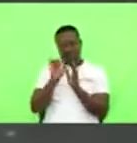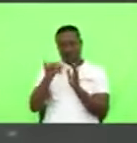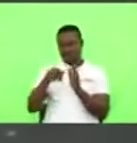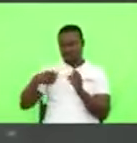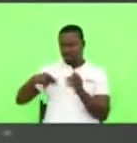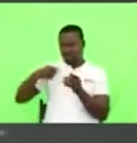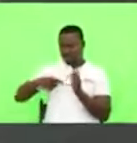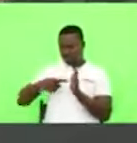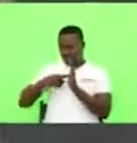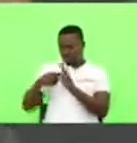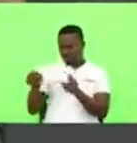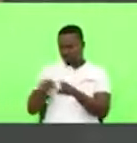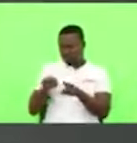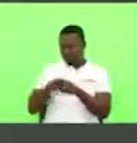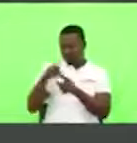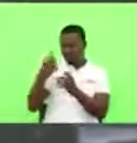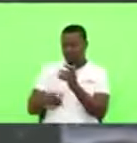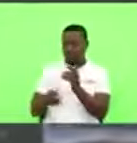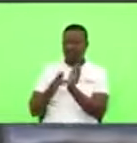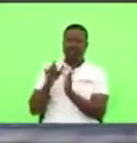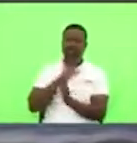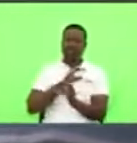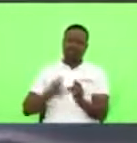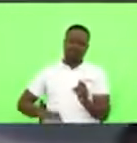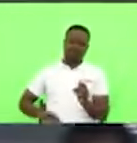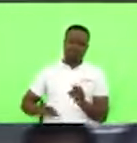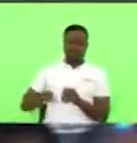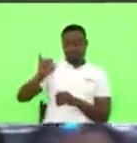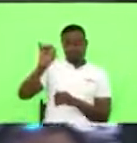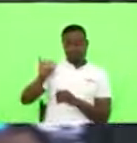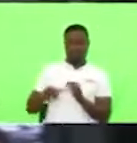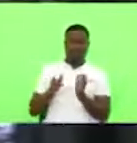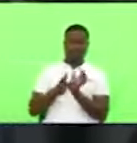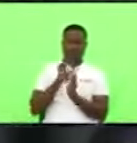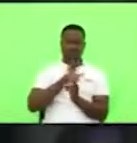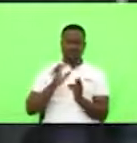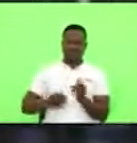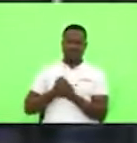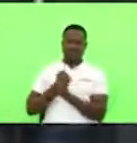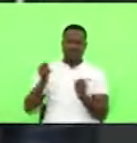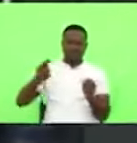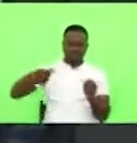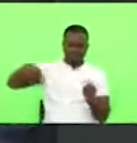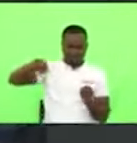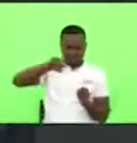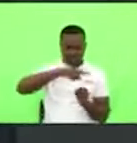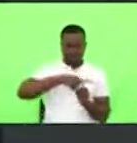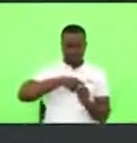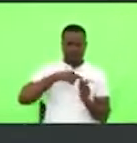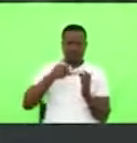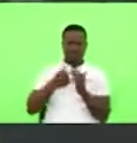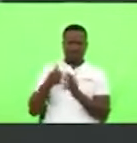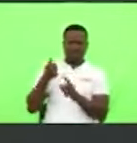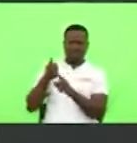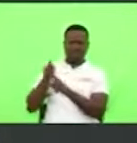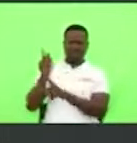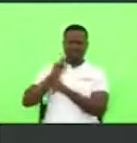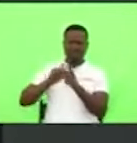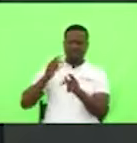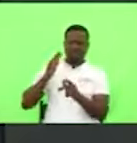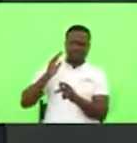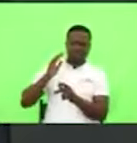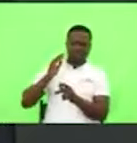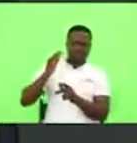resemble is Christ. He saved us. And for those he foreknew,